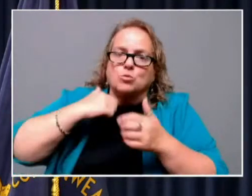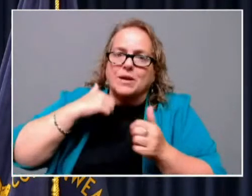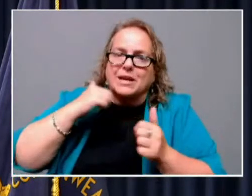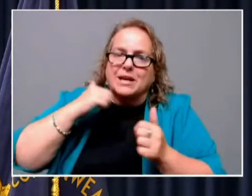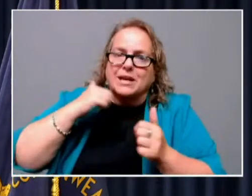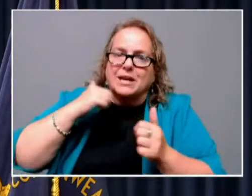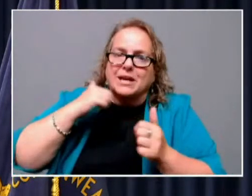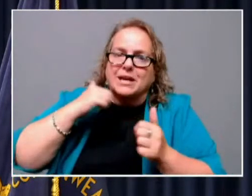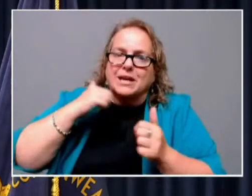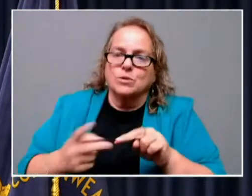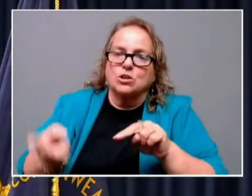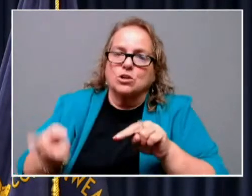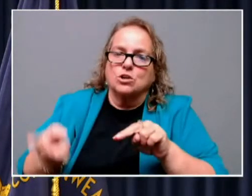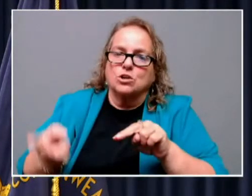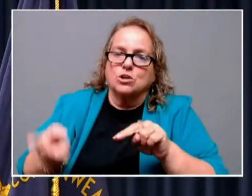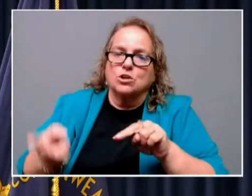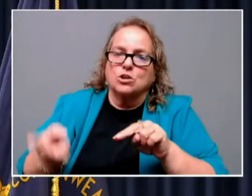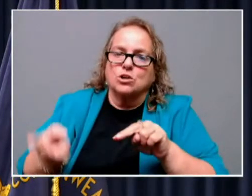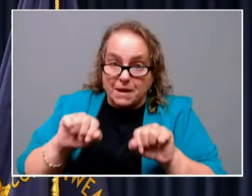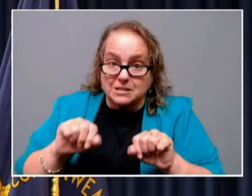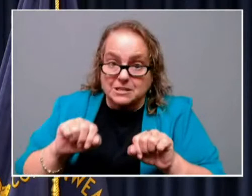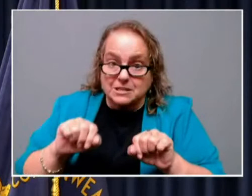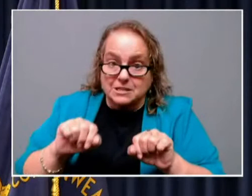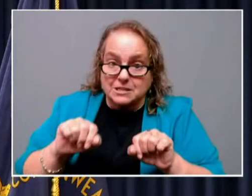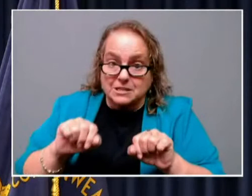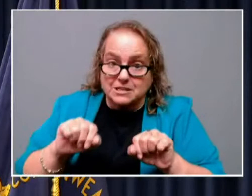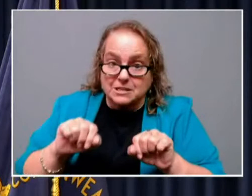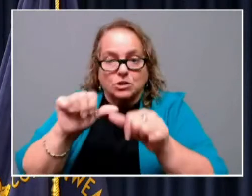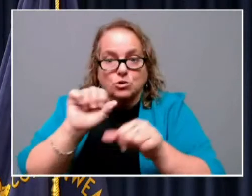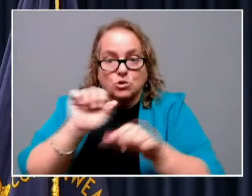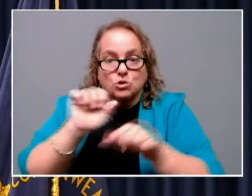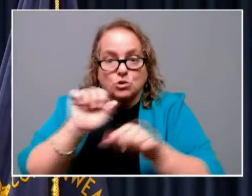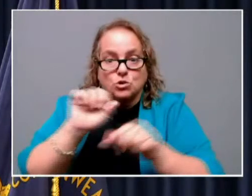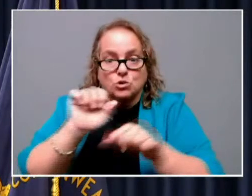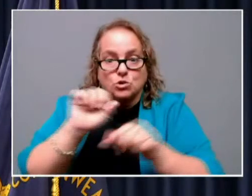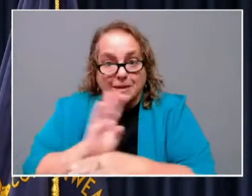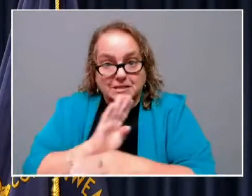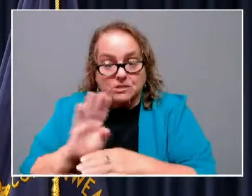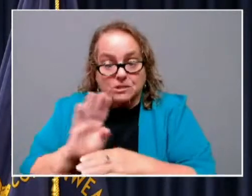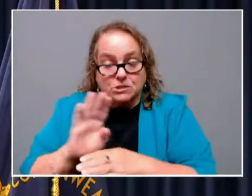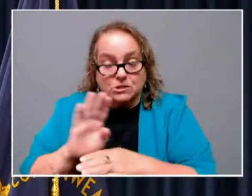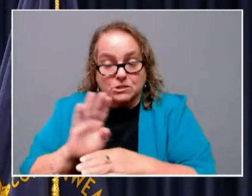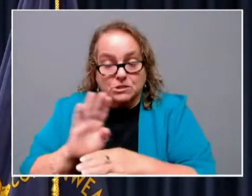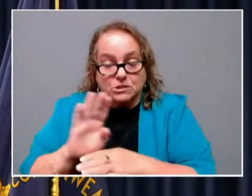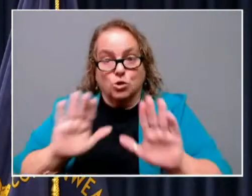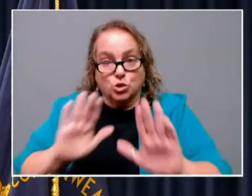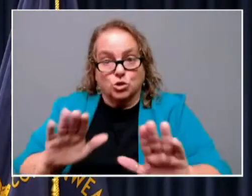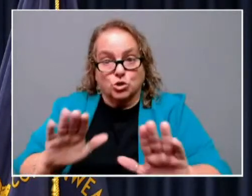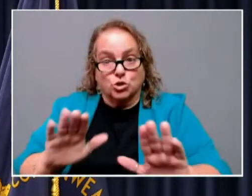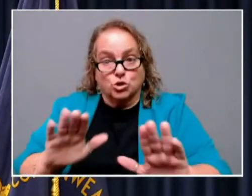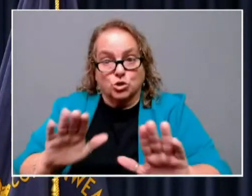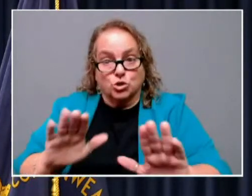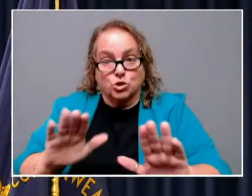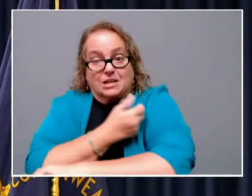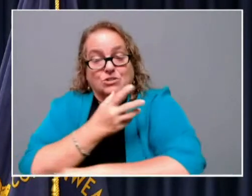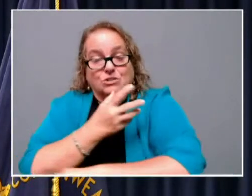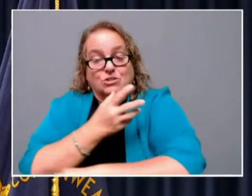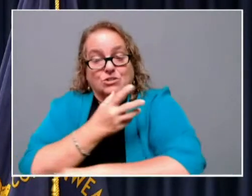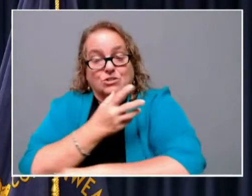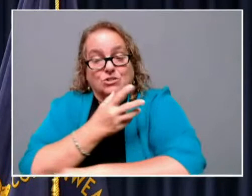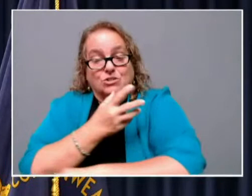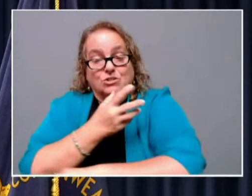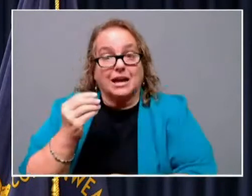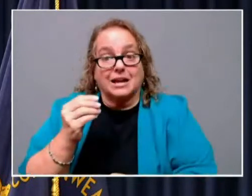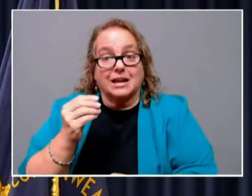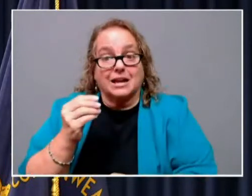that capacity. Certainly, we want to continue to work with businesses that are going to push vaccinations, and I think, as Al mentioned last